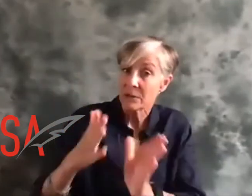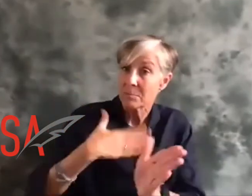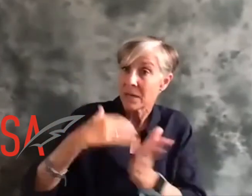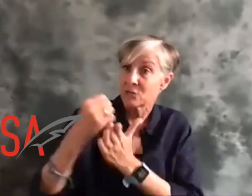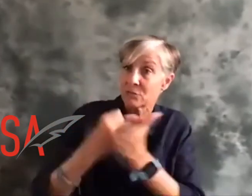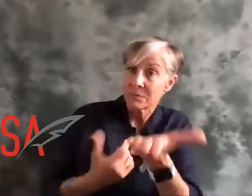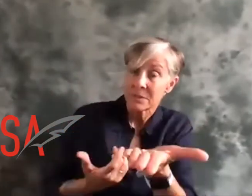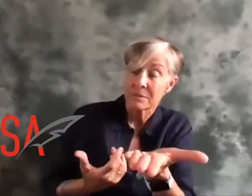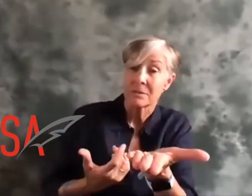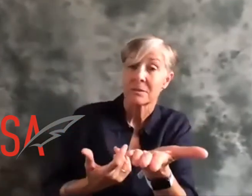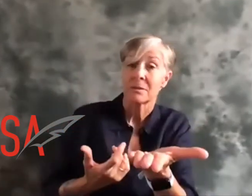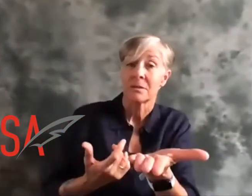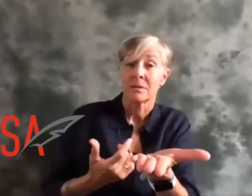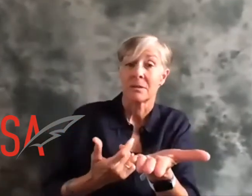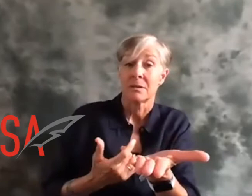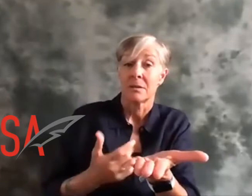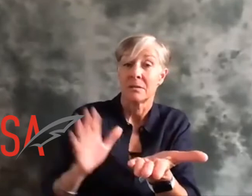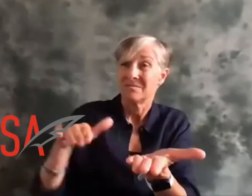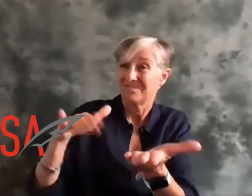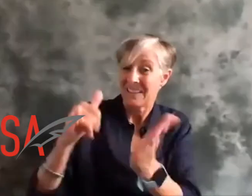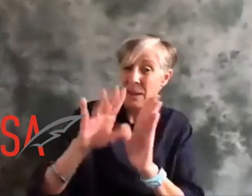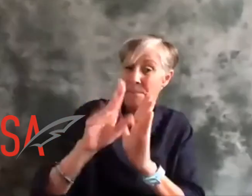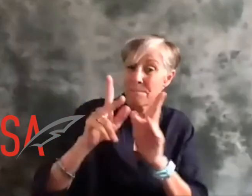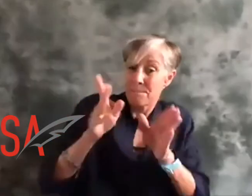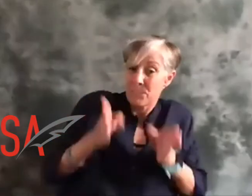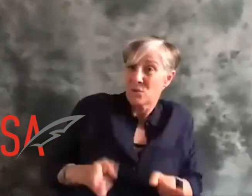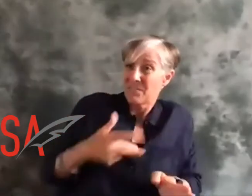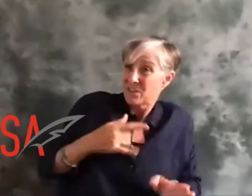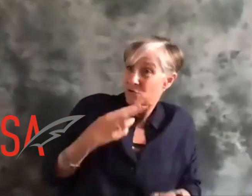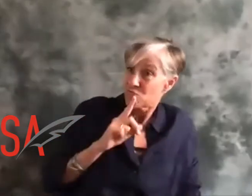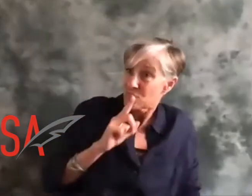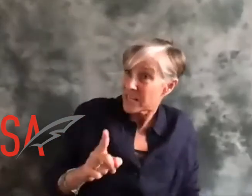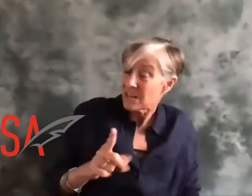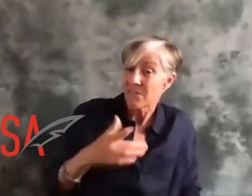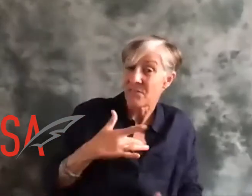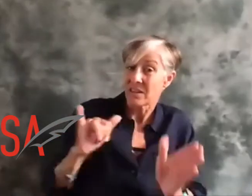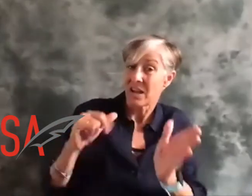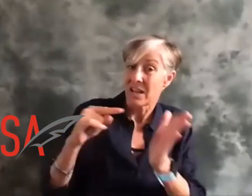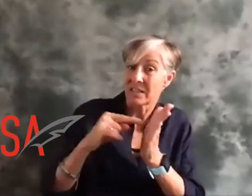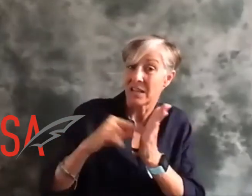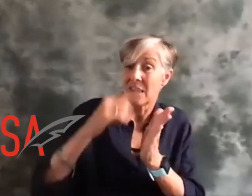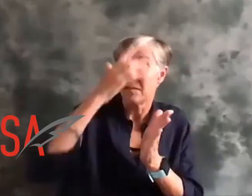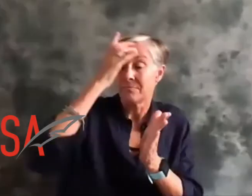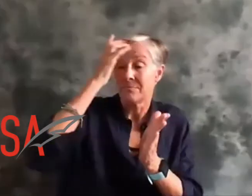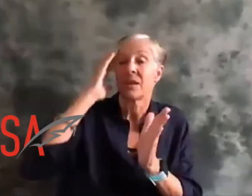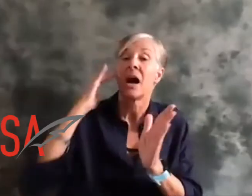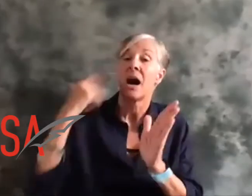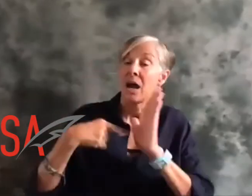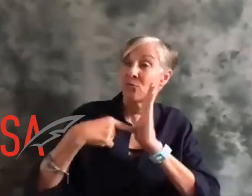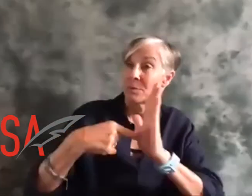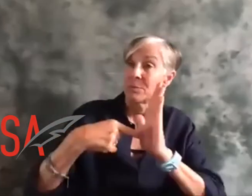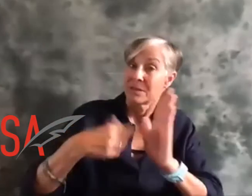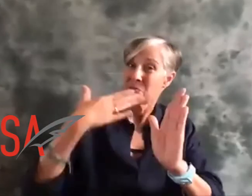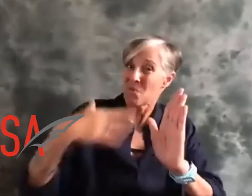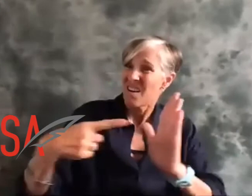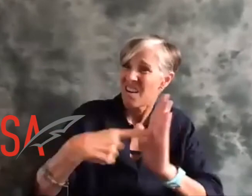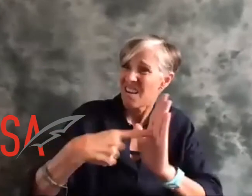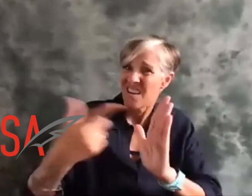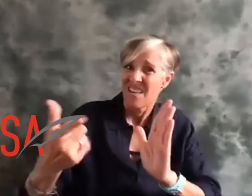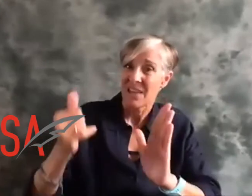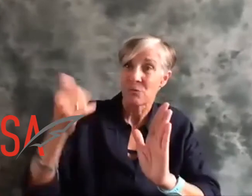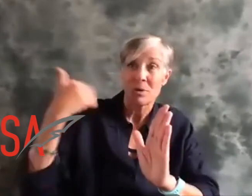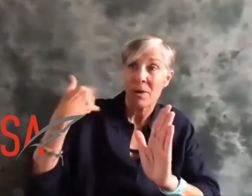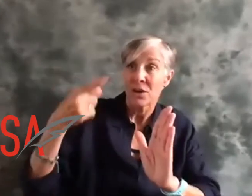script, is, you know, does this person feel real to you? Do you feel like, you know, that they are represented, or, you know, does this remind